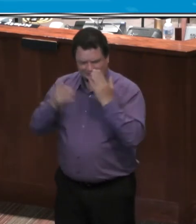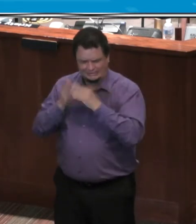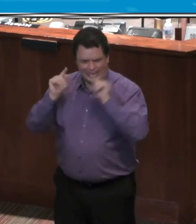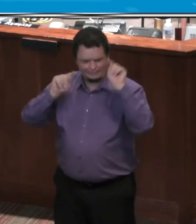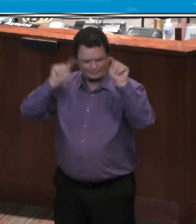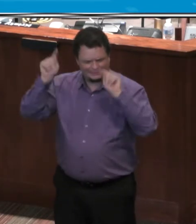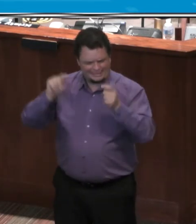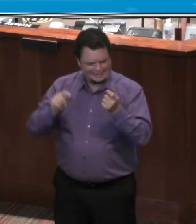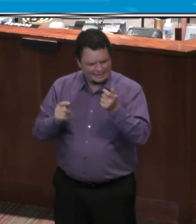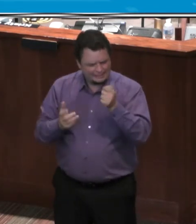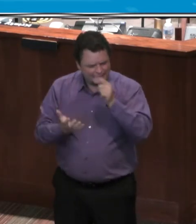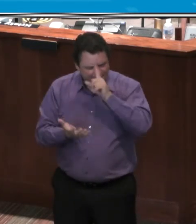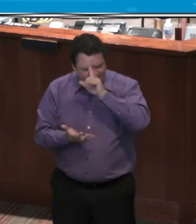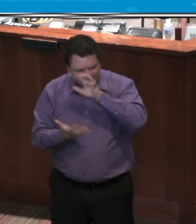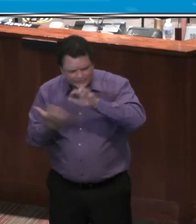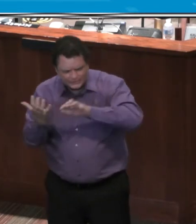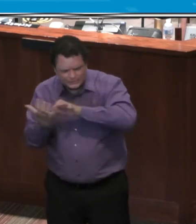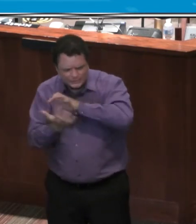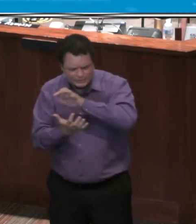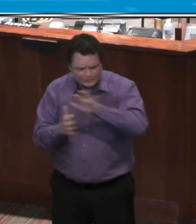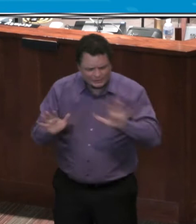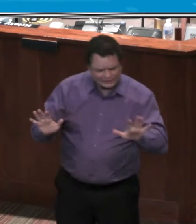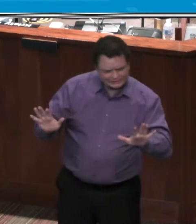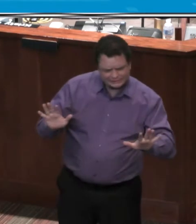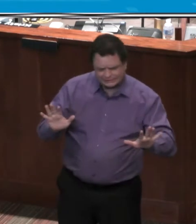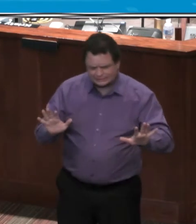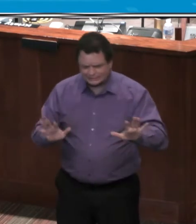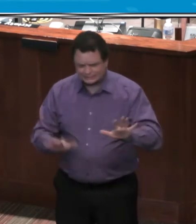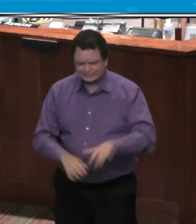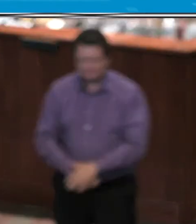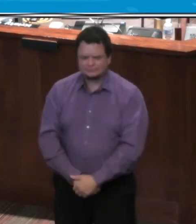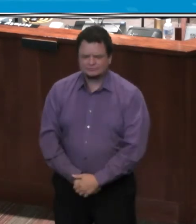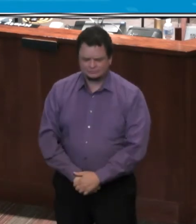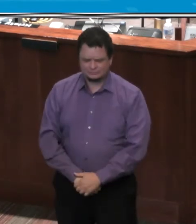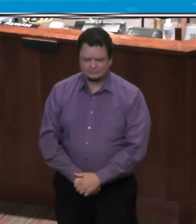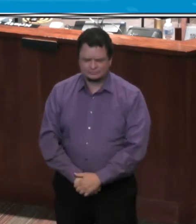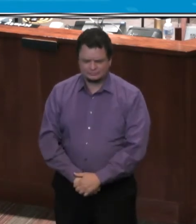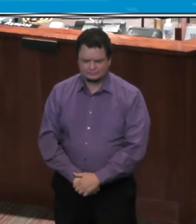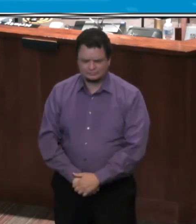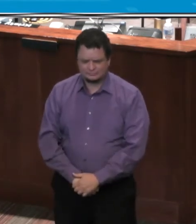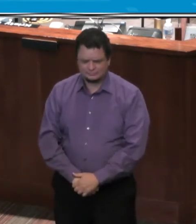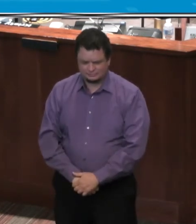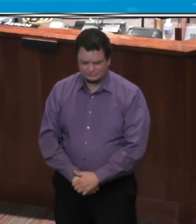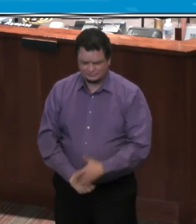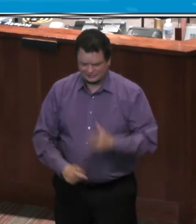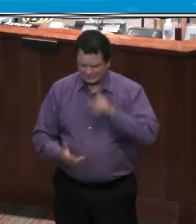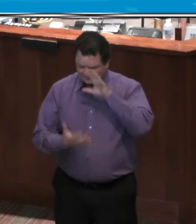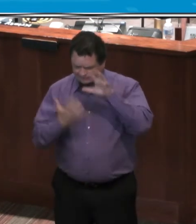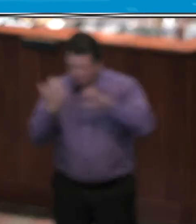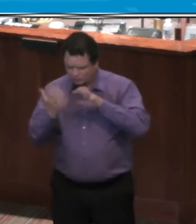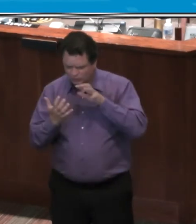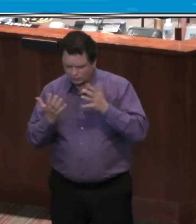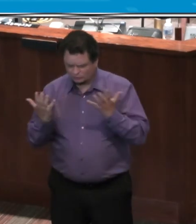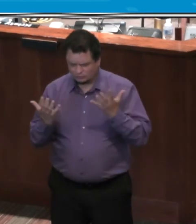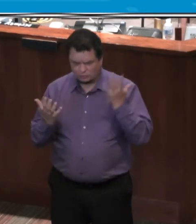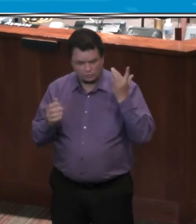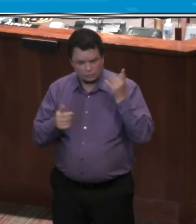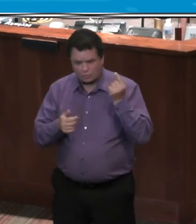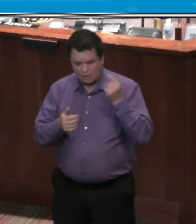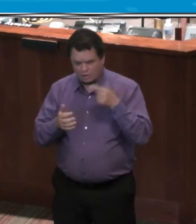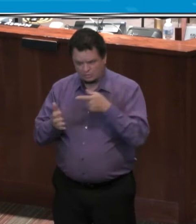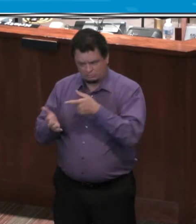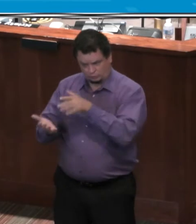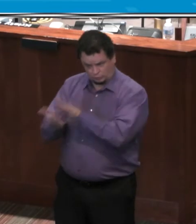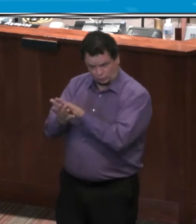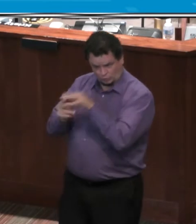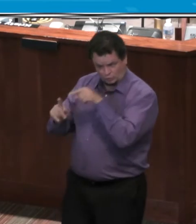done independently of the school districts or mandates from the county public health, and so I just want to make